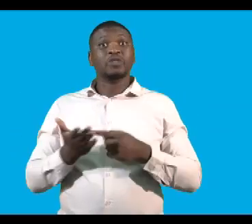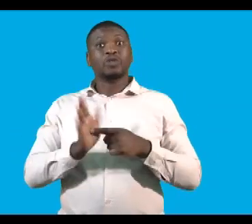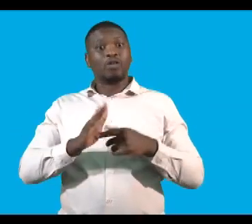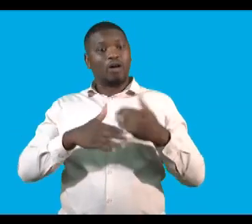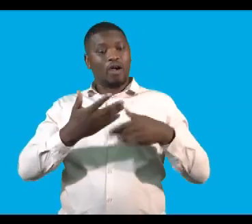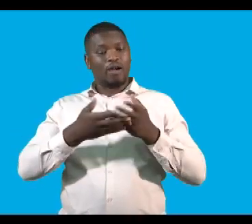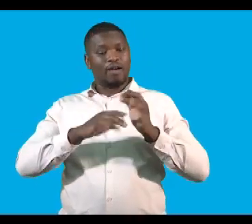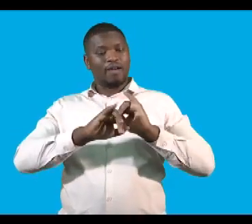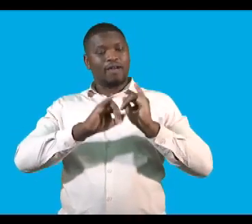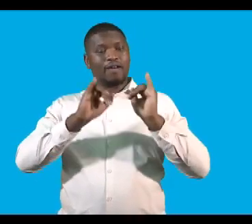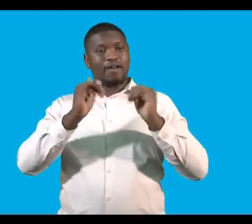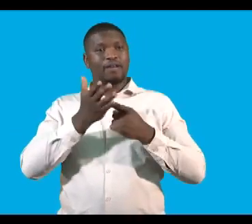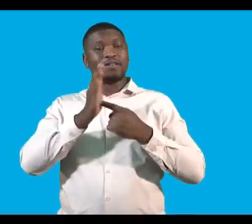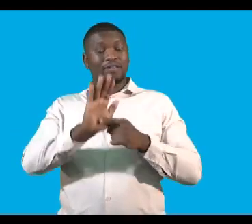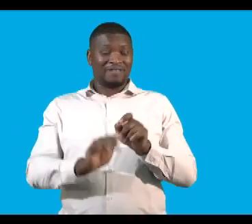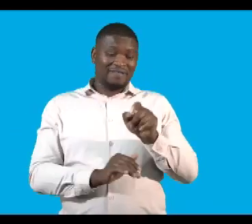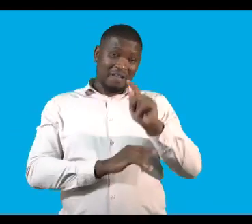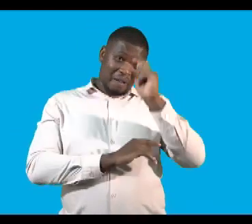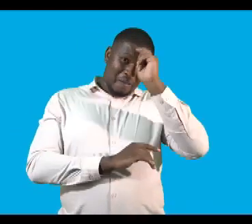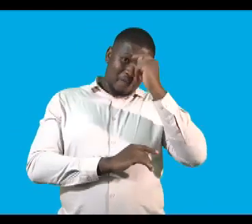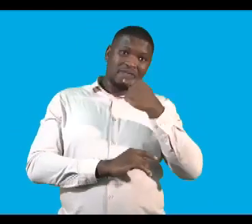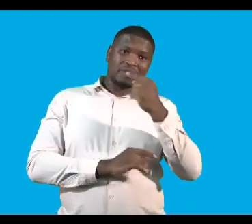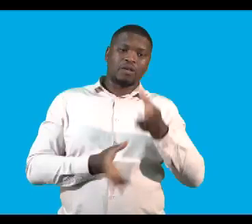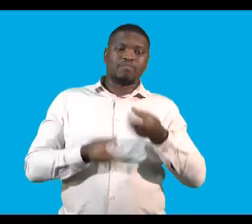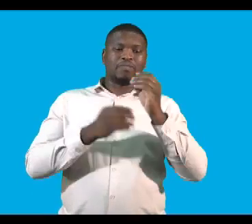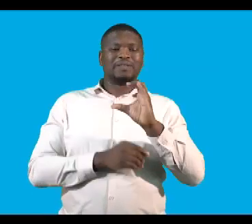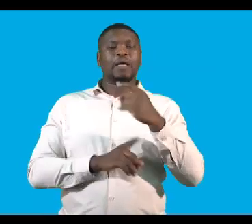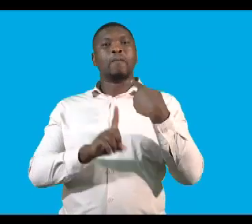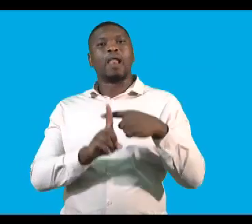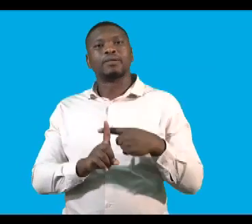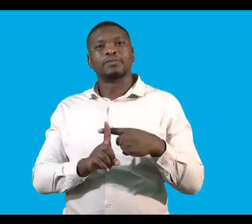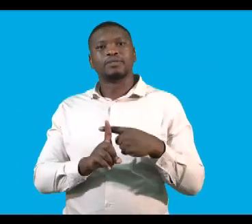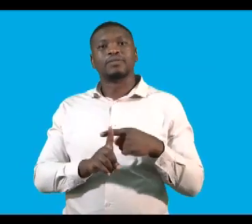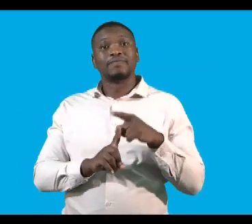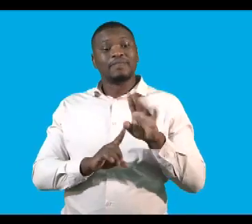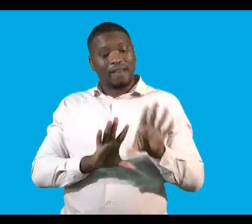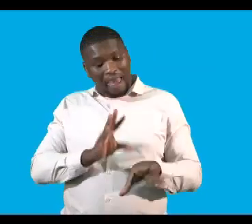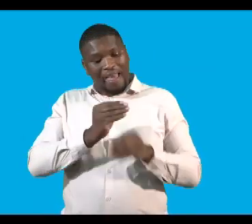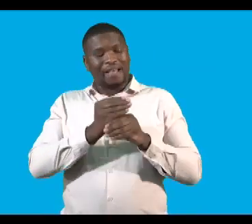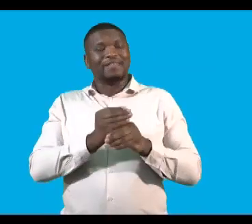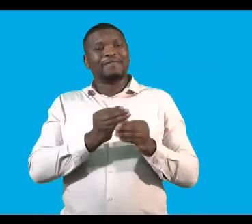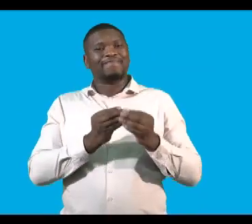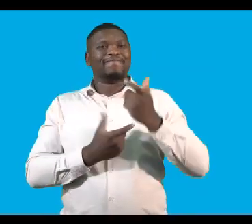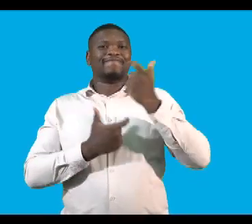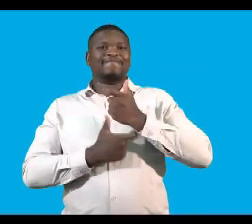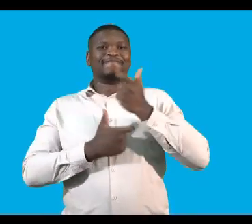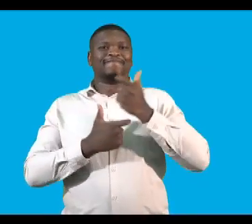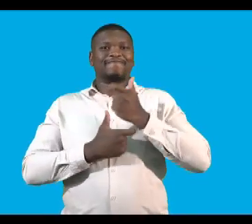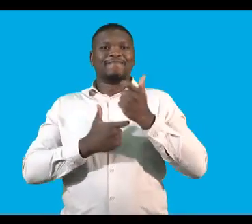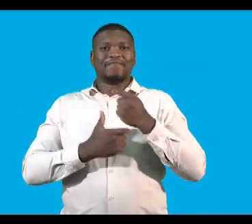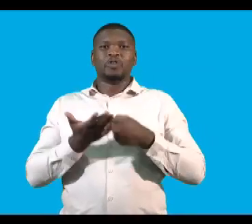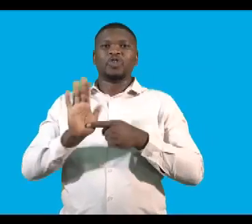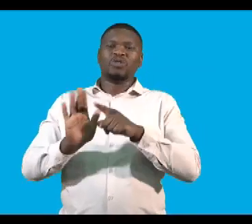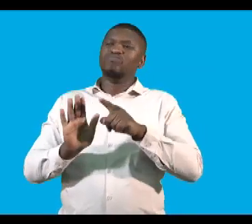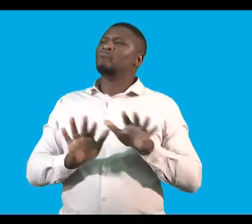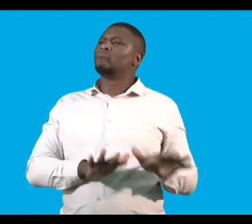anticlimactic ending of Jeremy stating that he only got a C+ adds to the humor by emphasizing Jeremy's casual